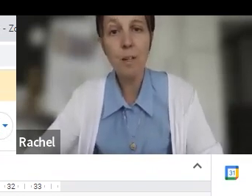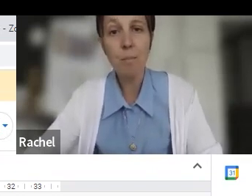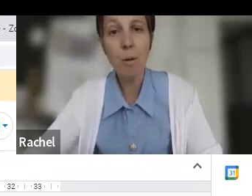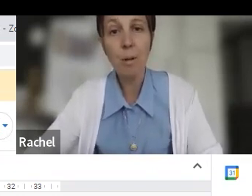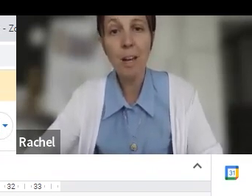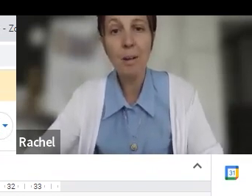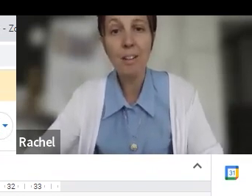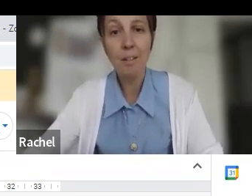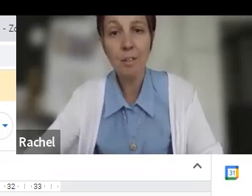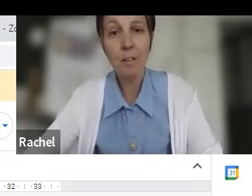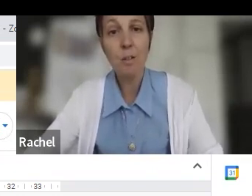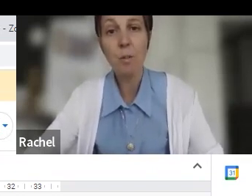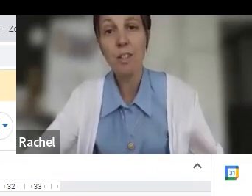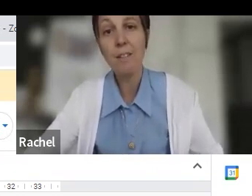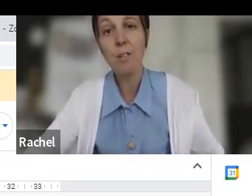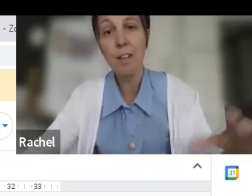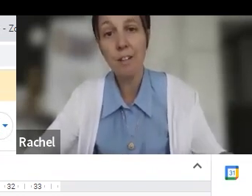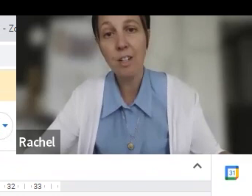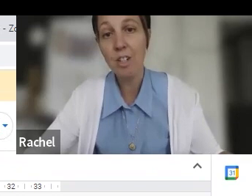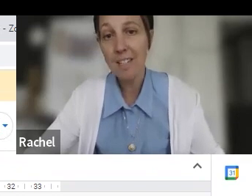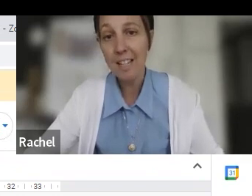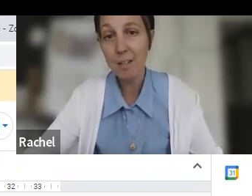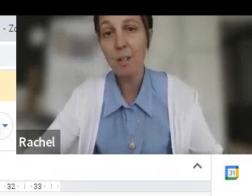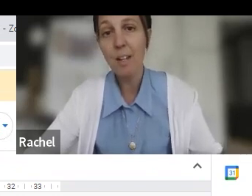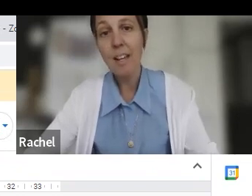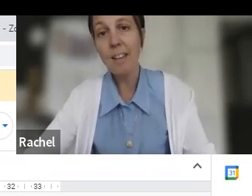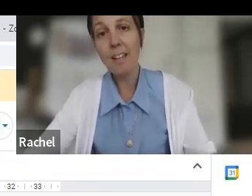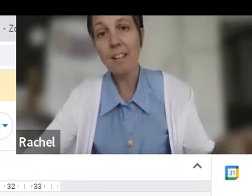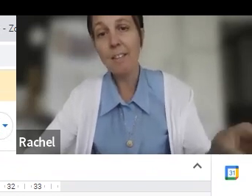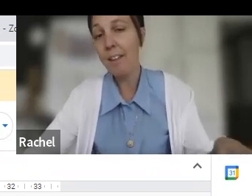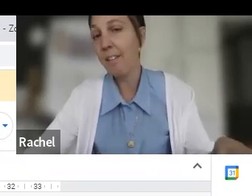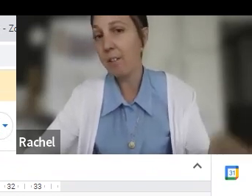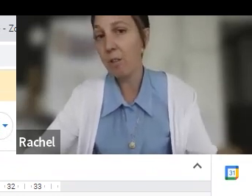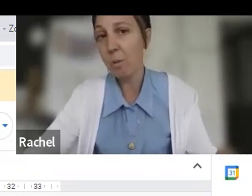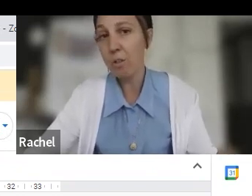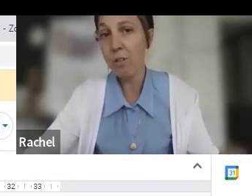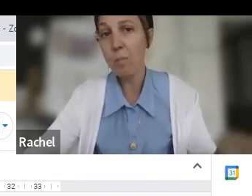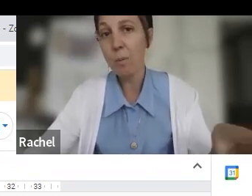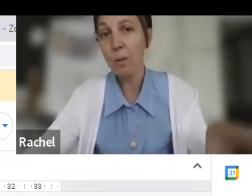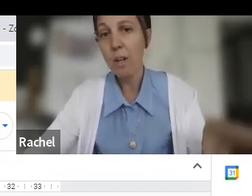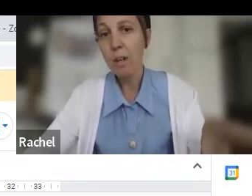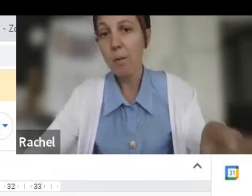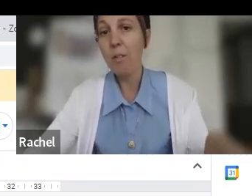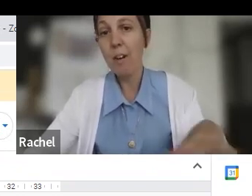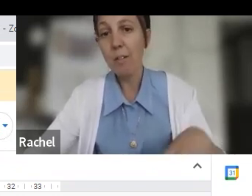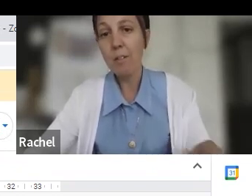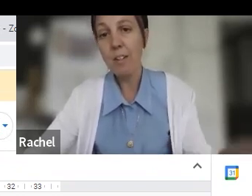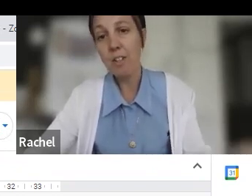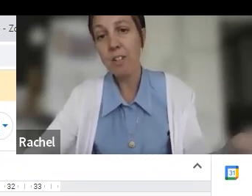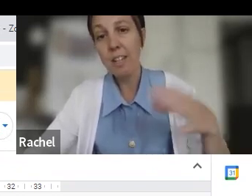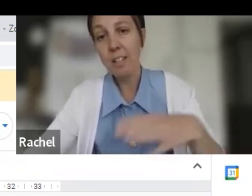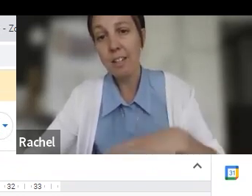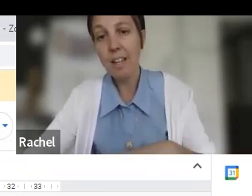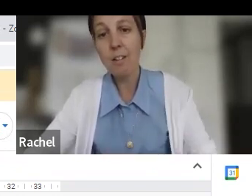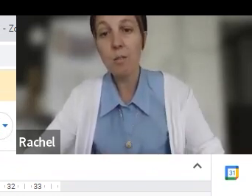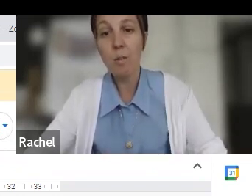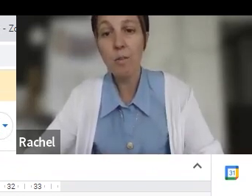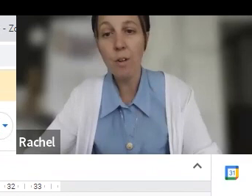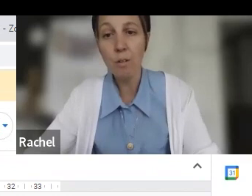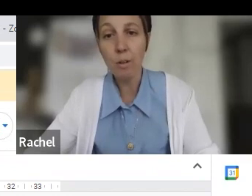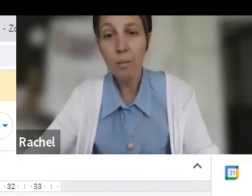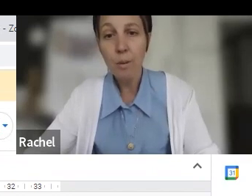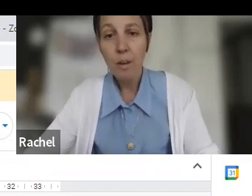the primary care mental health service. Once they've done their initial assessment, if they feel someone's suitable for one of our interventions, they can send